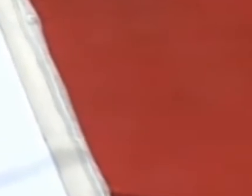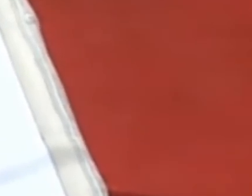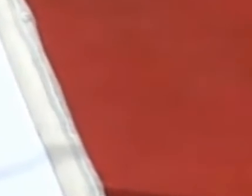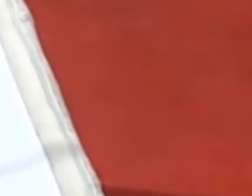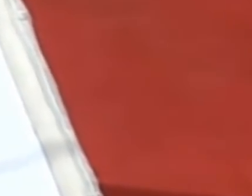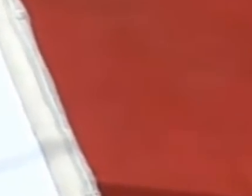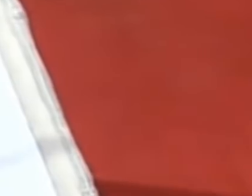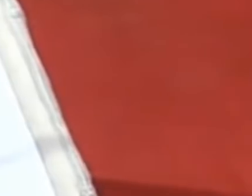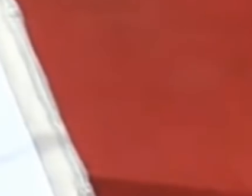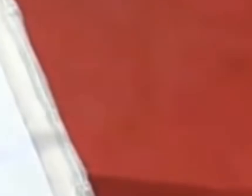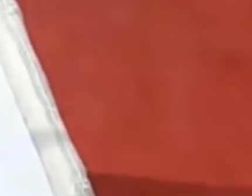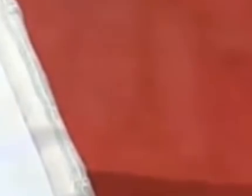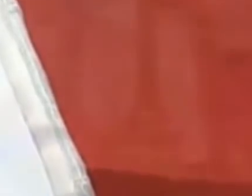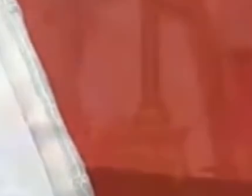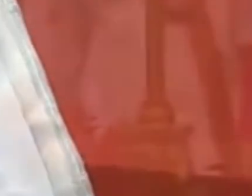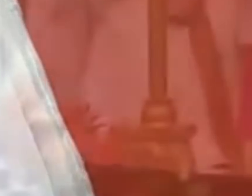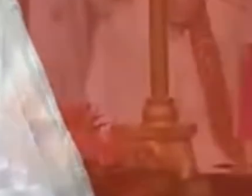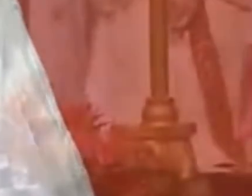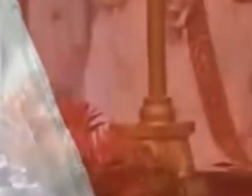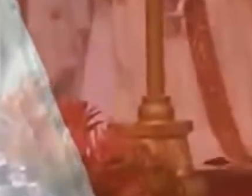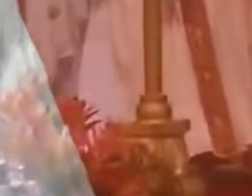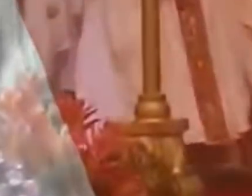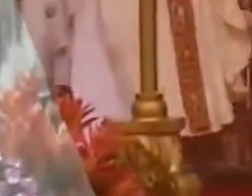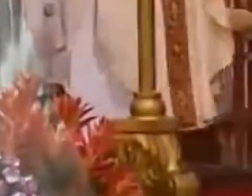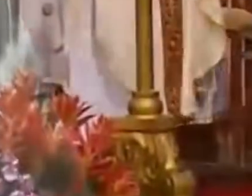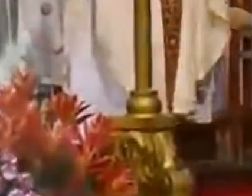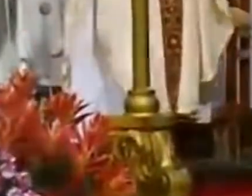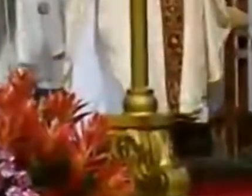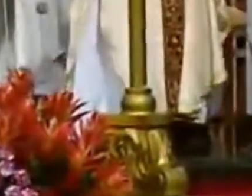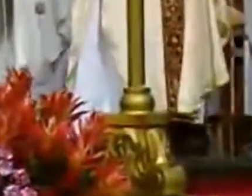Alleluia, alleluia,